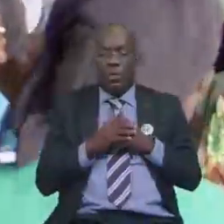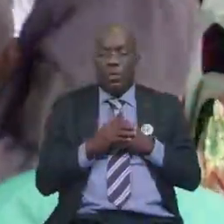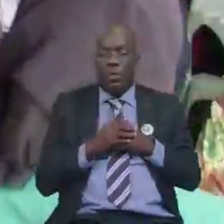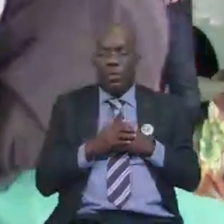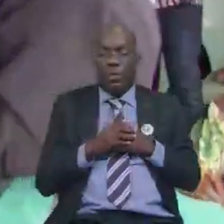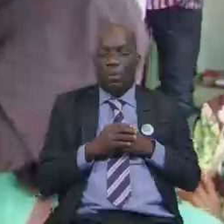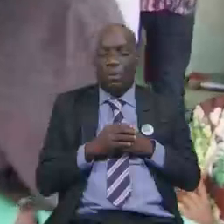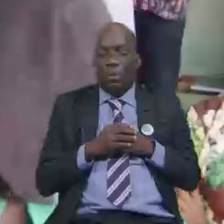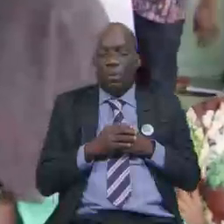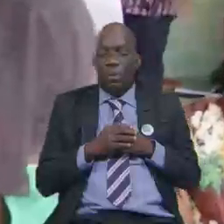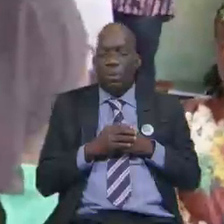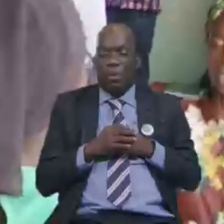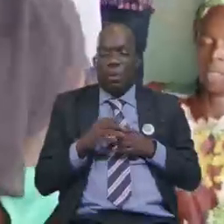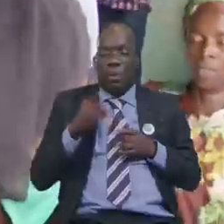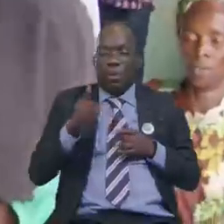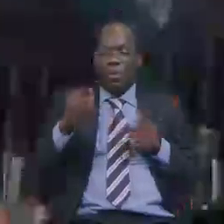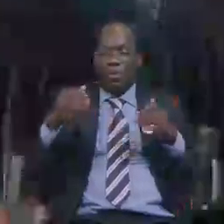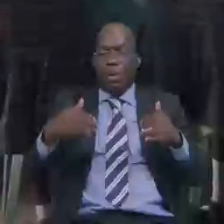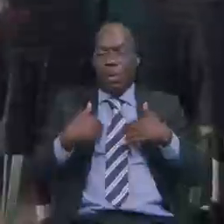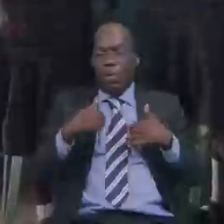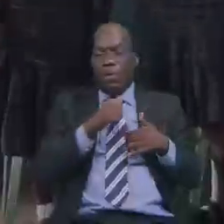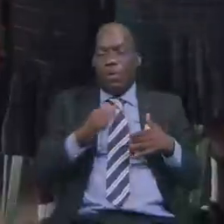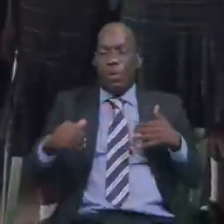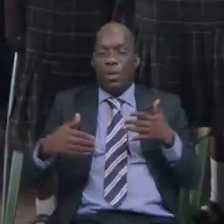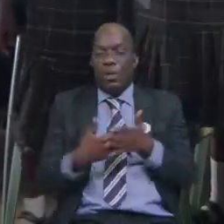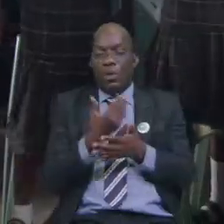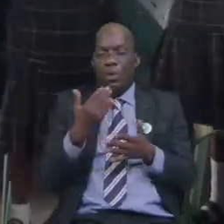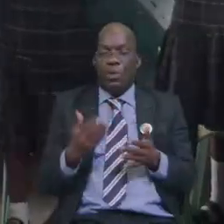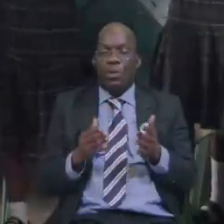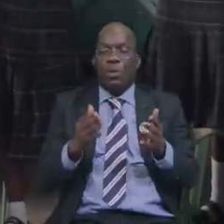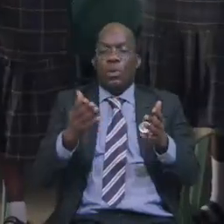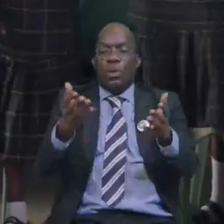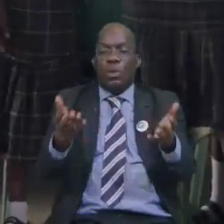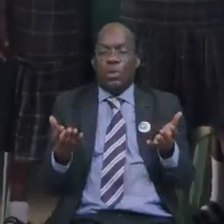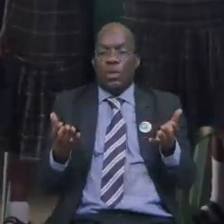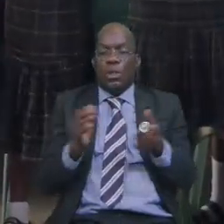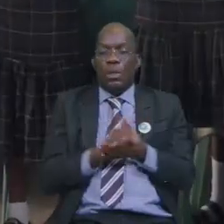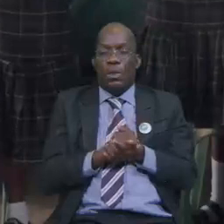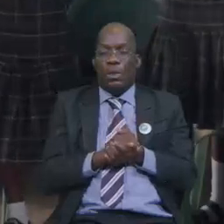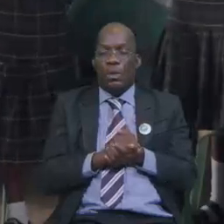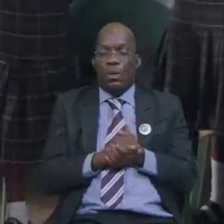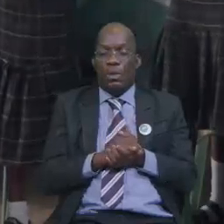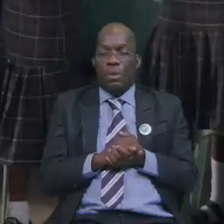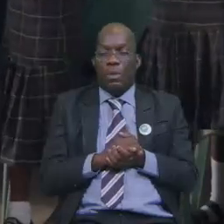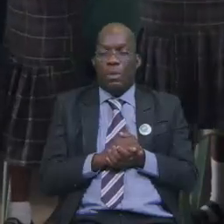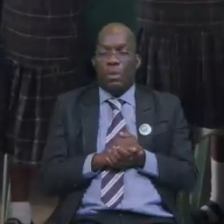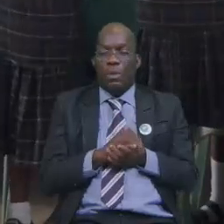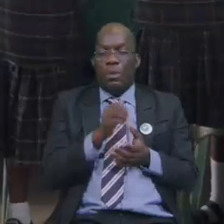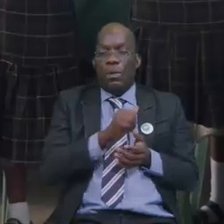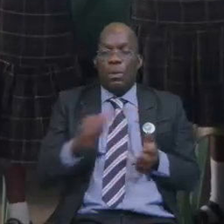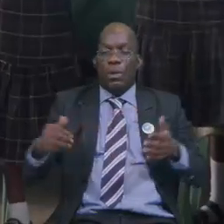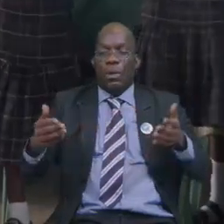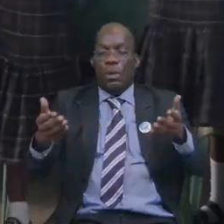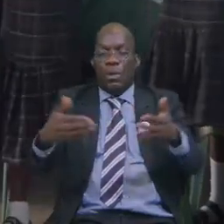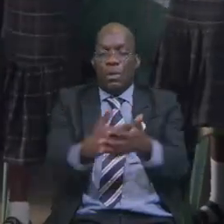and you have a new desire. A new